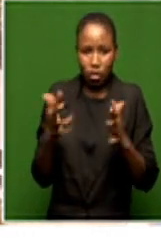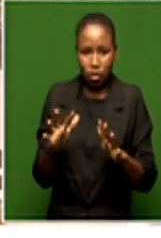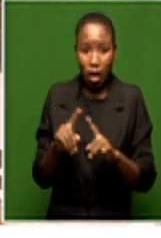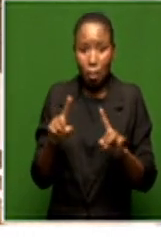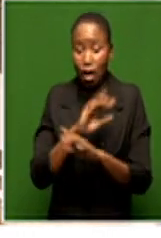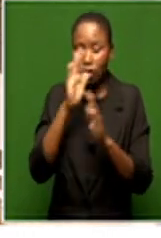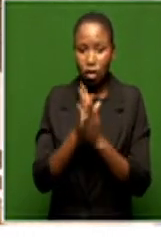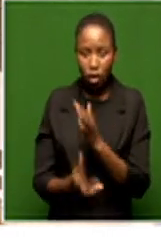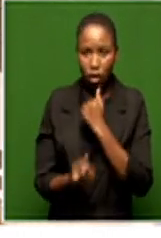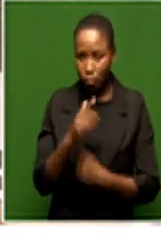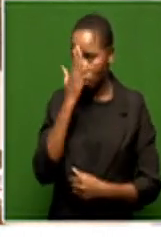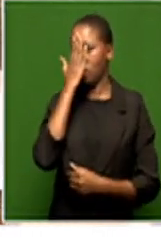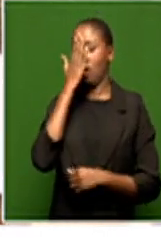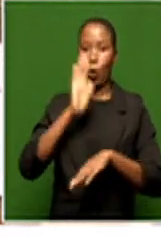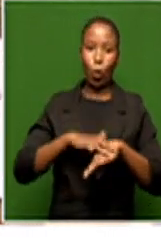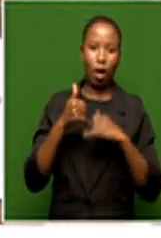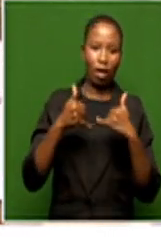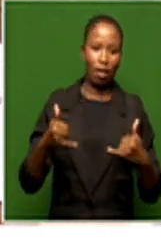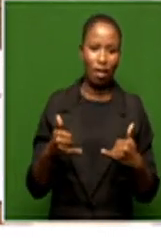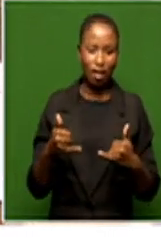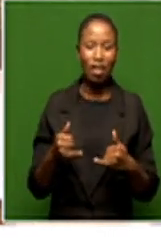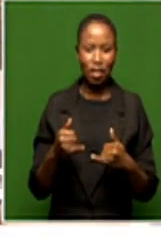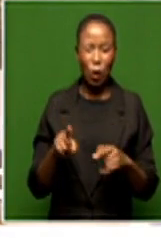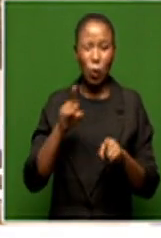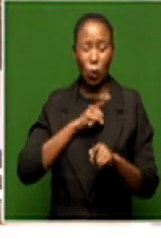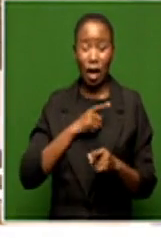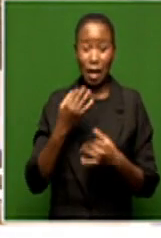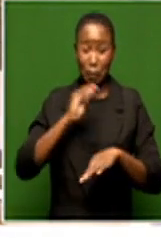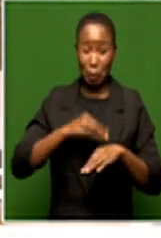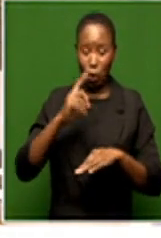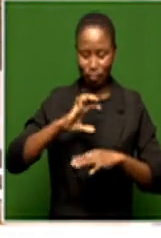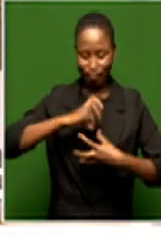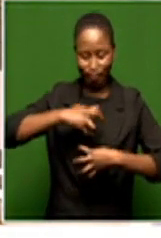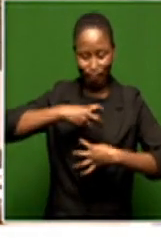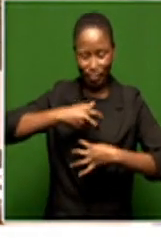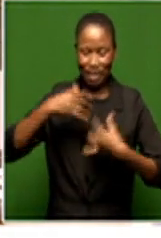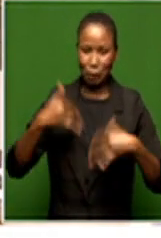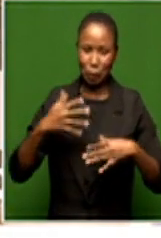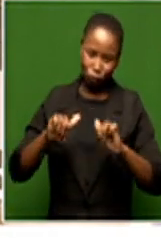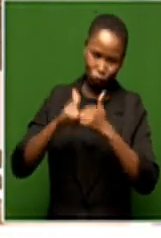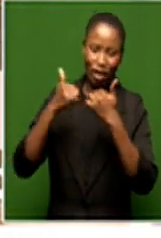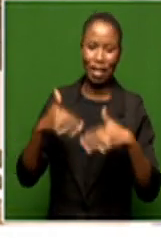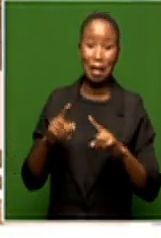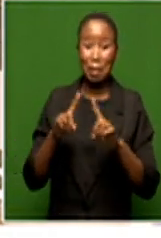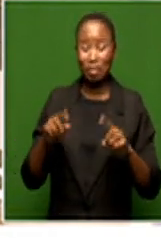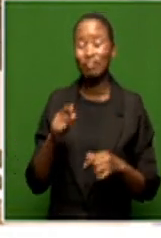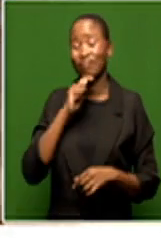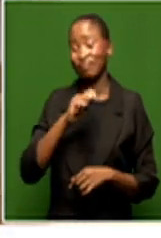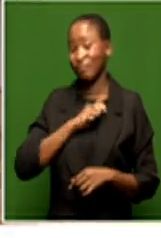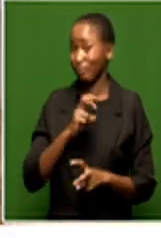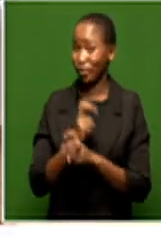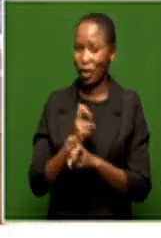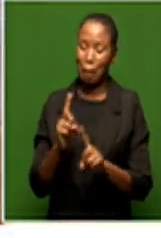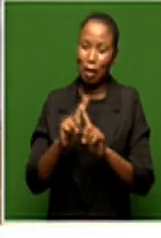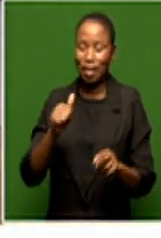just became online. So I think if anything, adaptability was one of our biggest things that we had to overcome. So it was a crazy year, but we got through